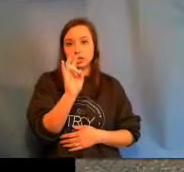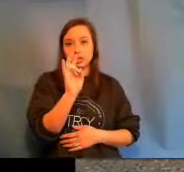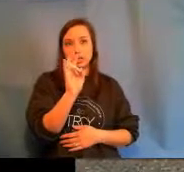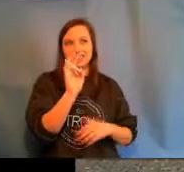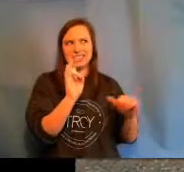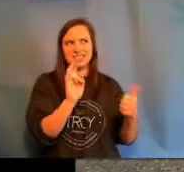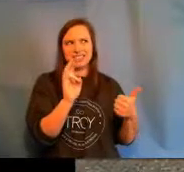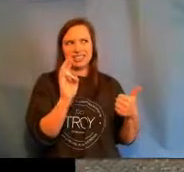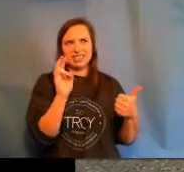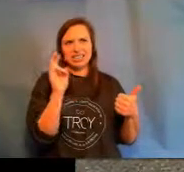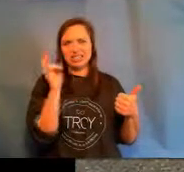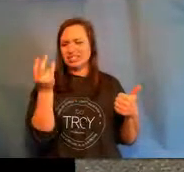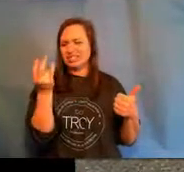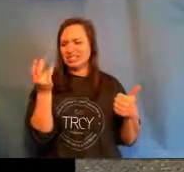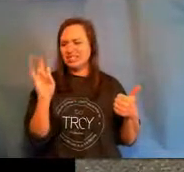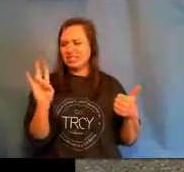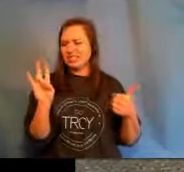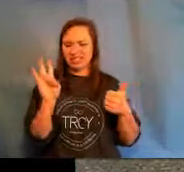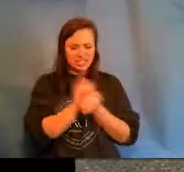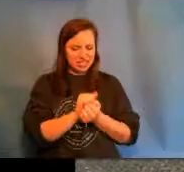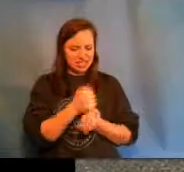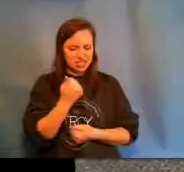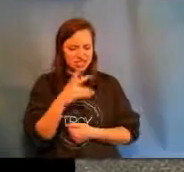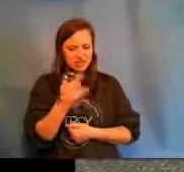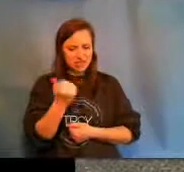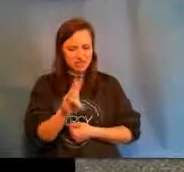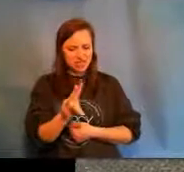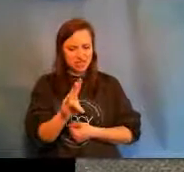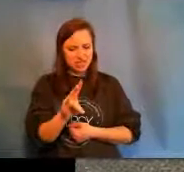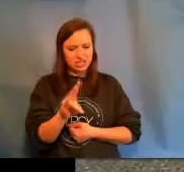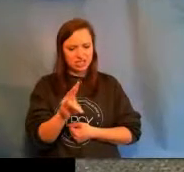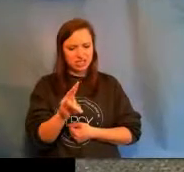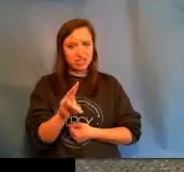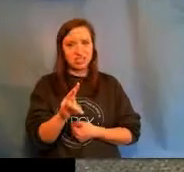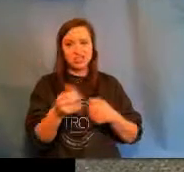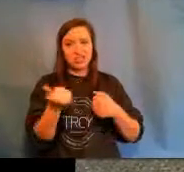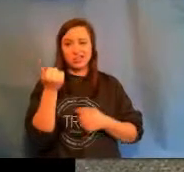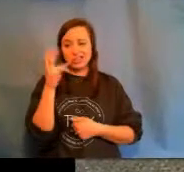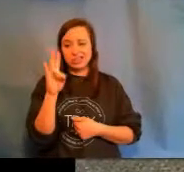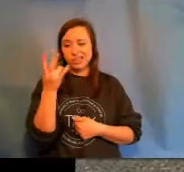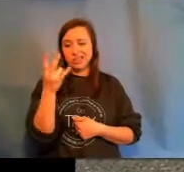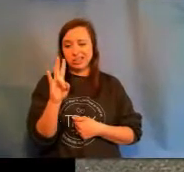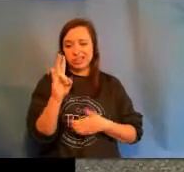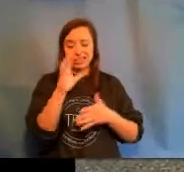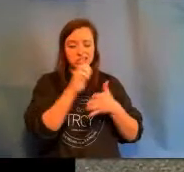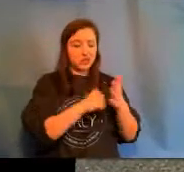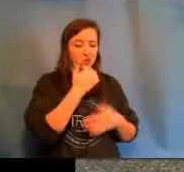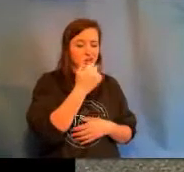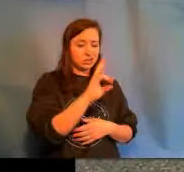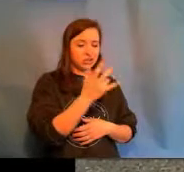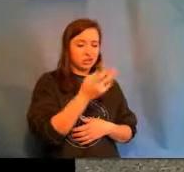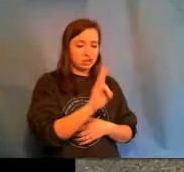7? 17. So 17, take away the 17 that she gave away and ate is how many?